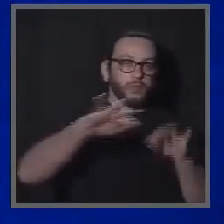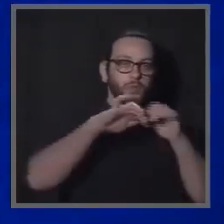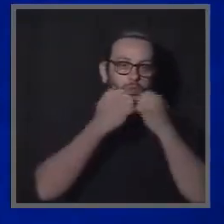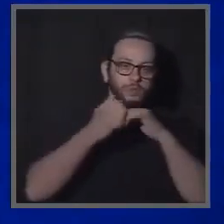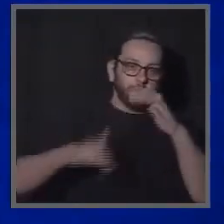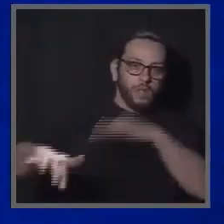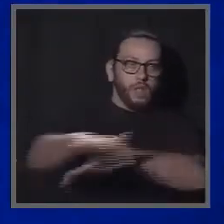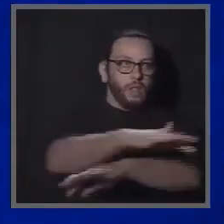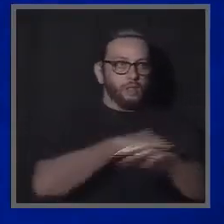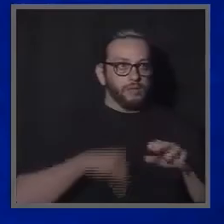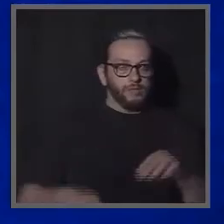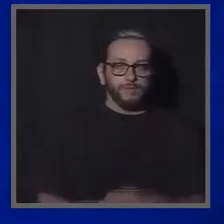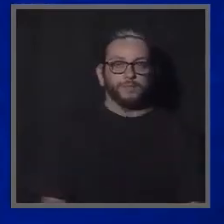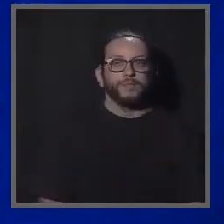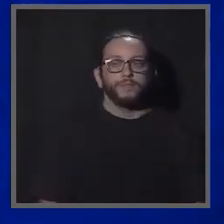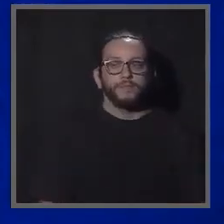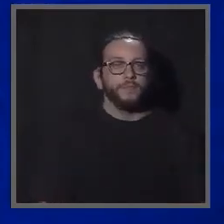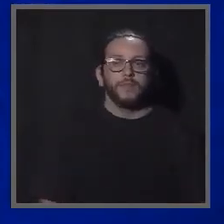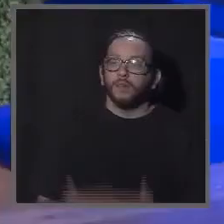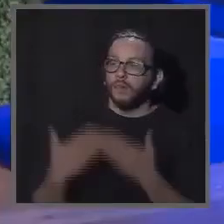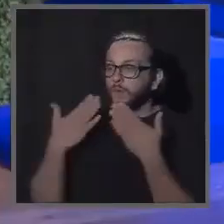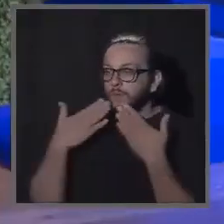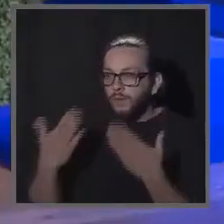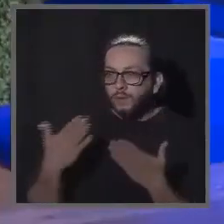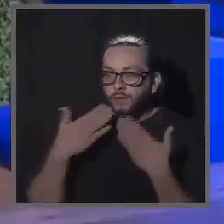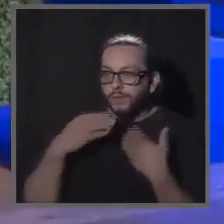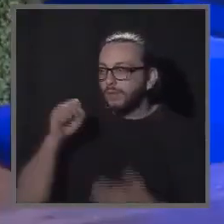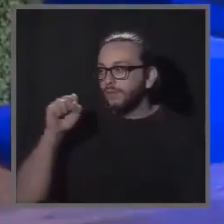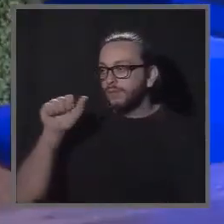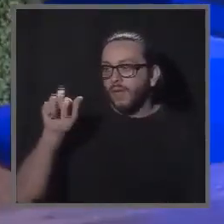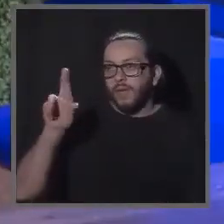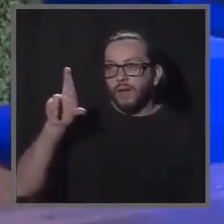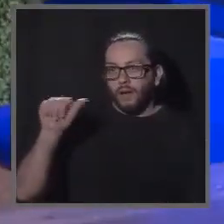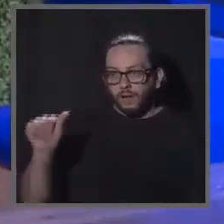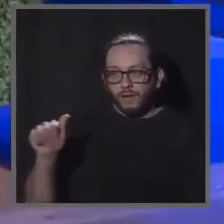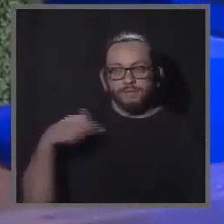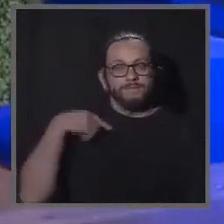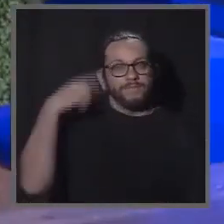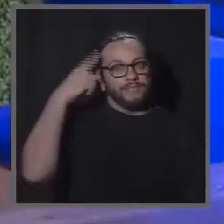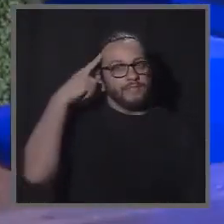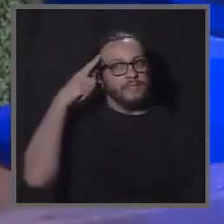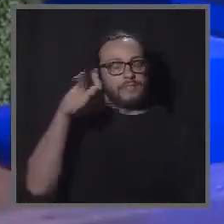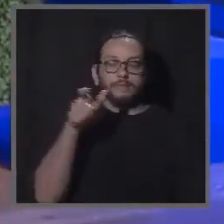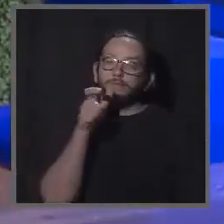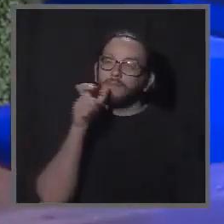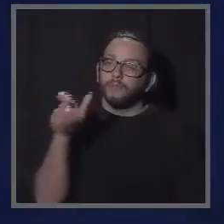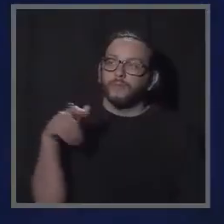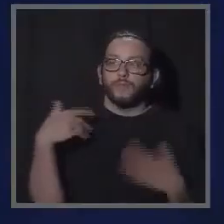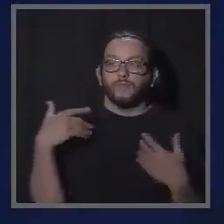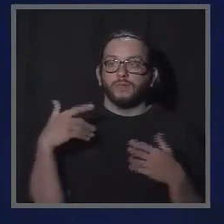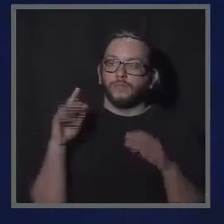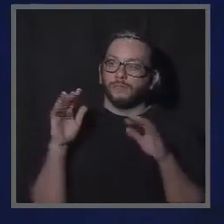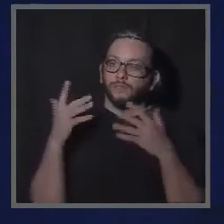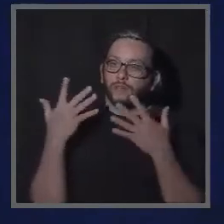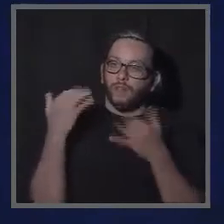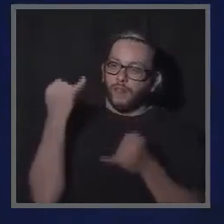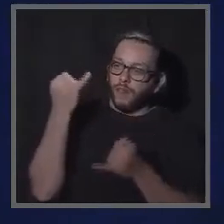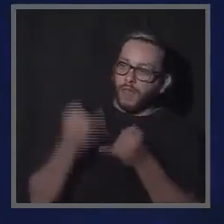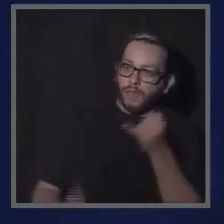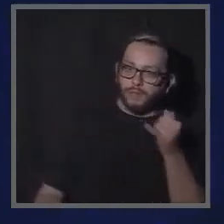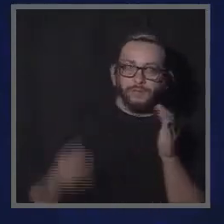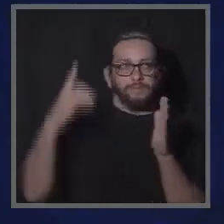Many thanks, Sarah. I hope this these final words will have inspired you, maybe also to